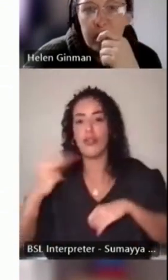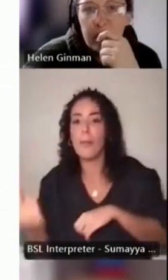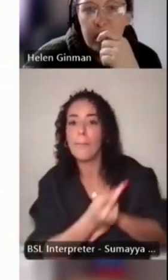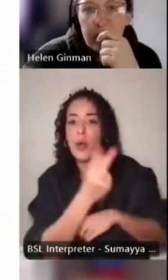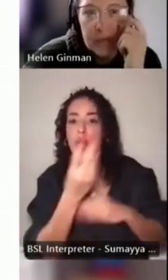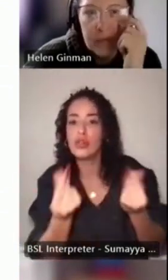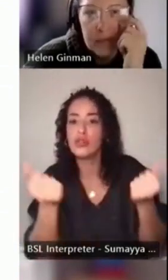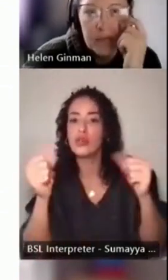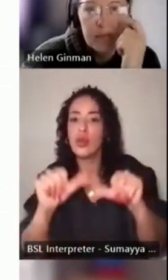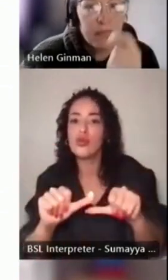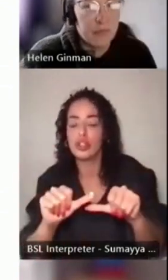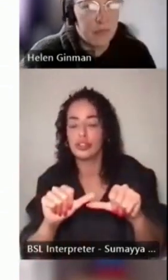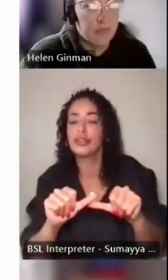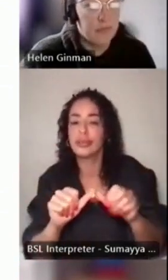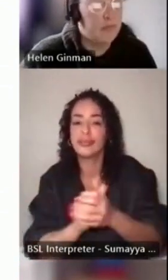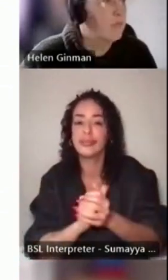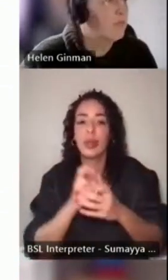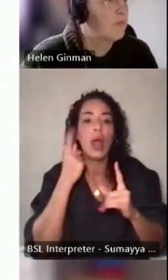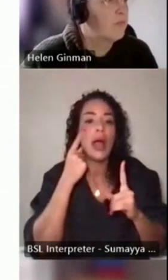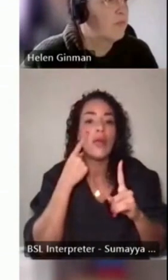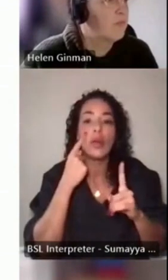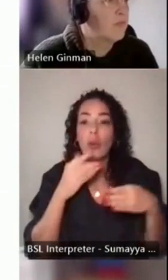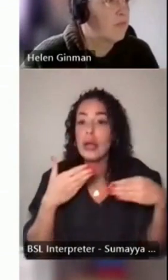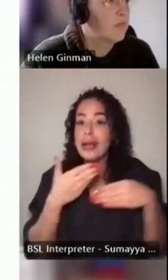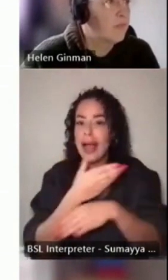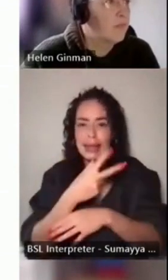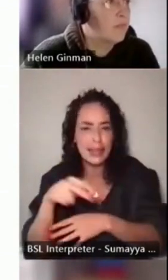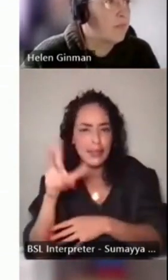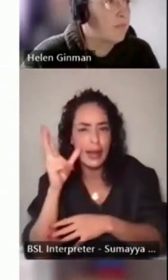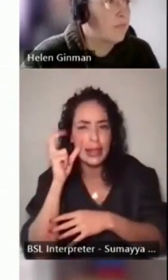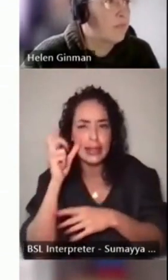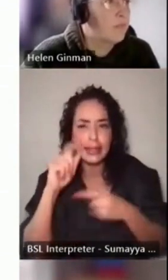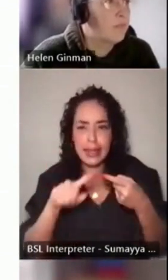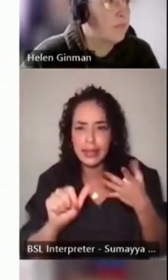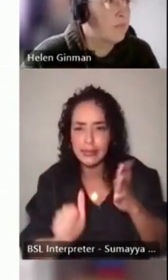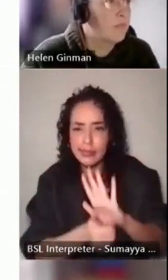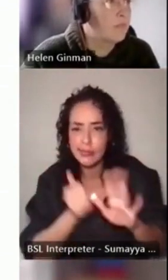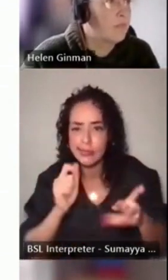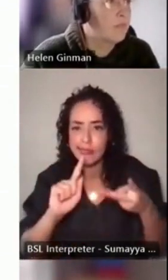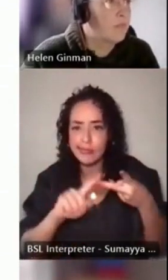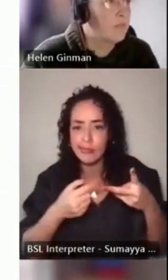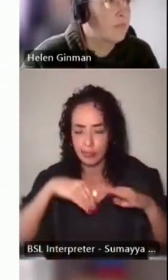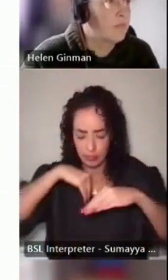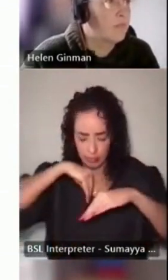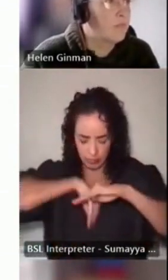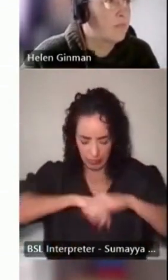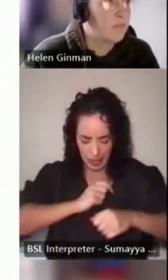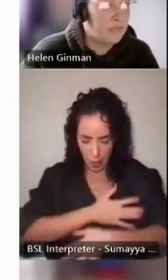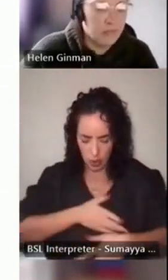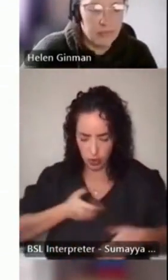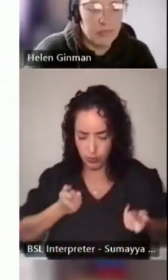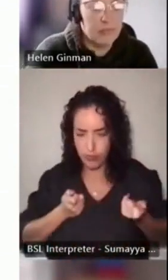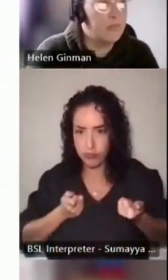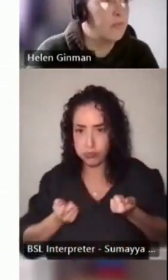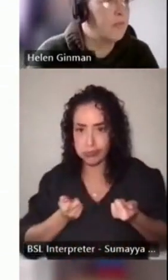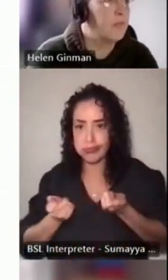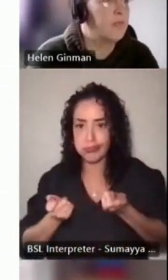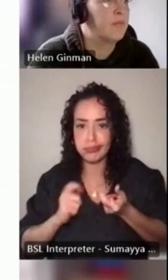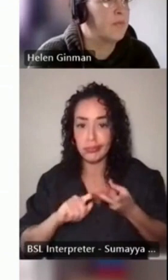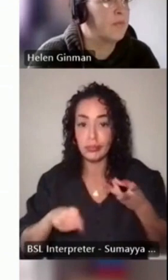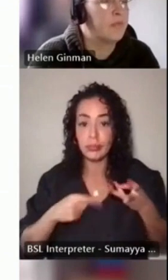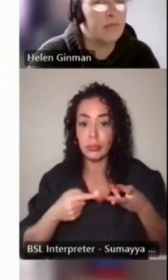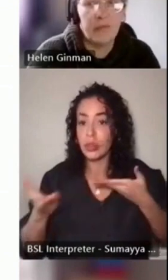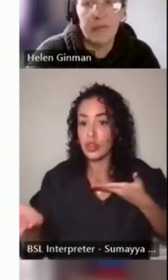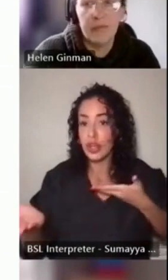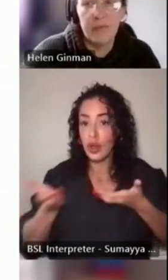be looking at active listening skills, we'll be looking at regulating our emotions, using